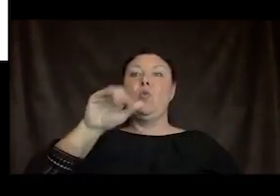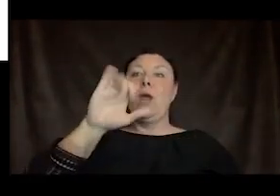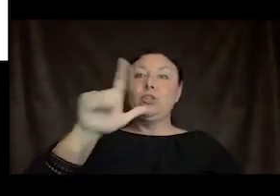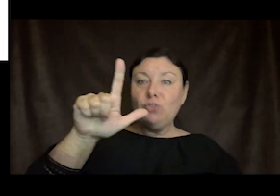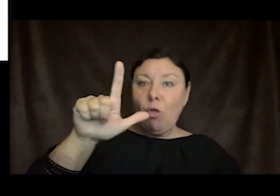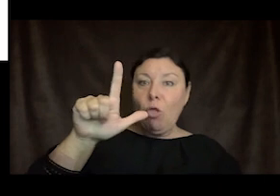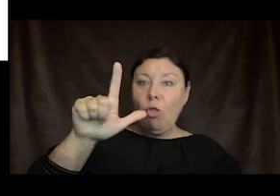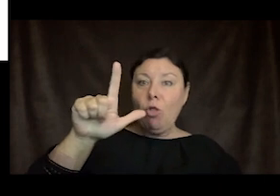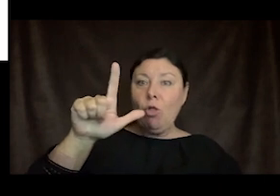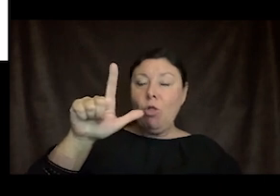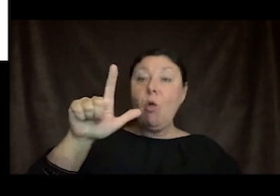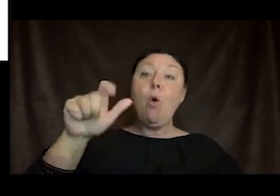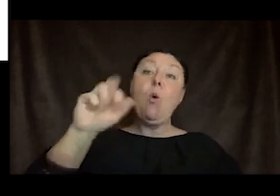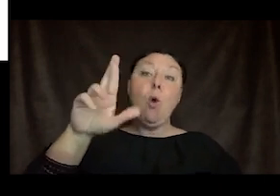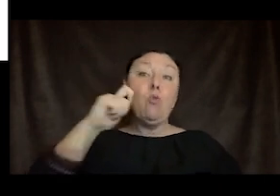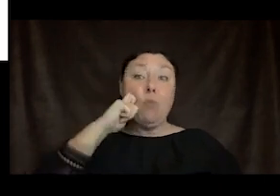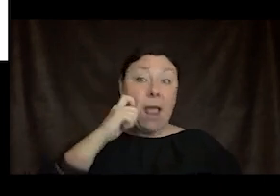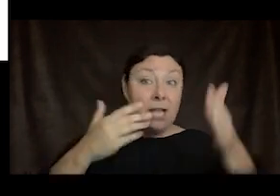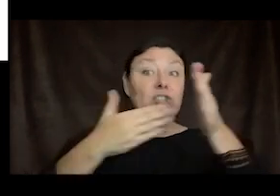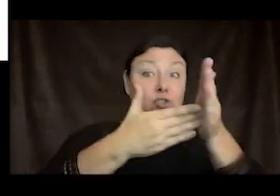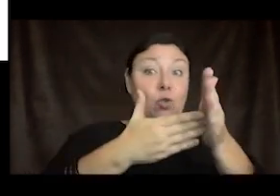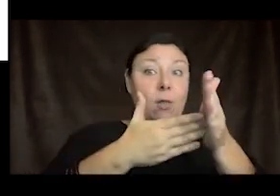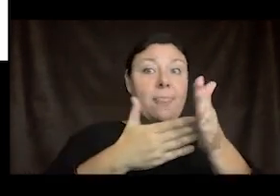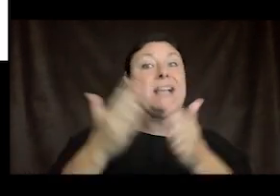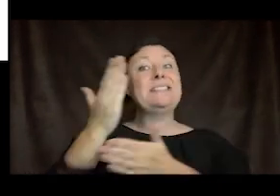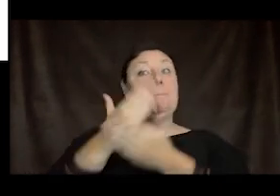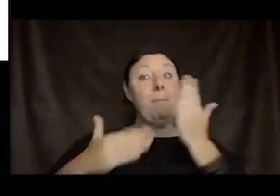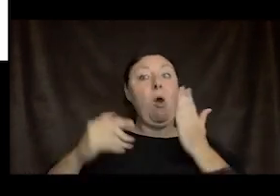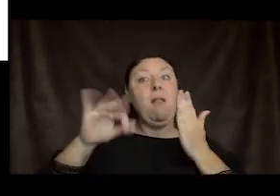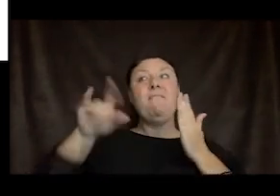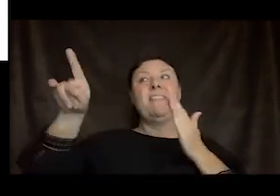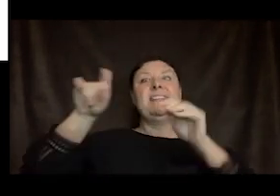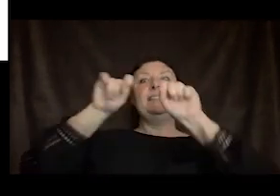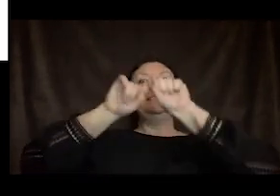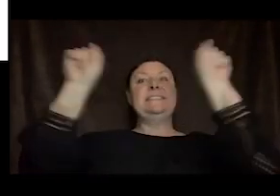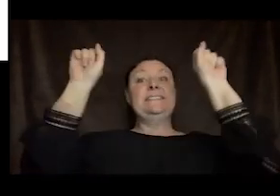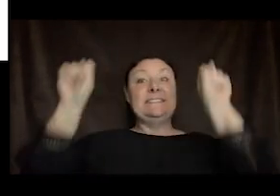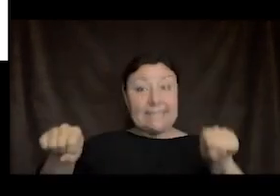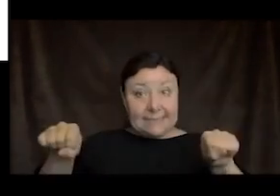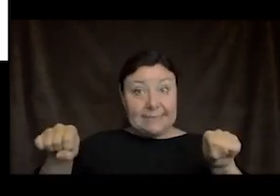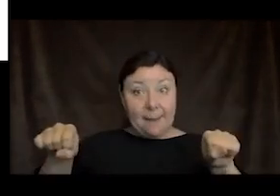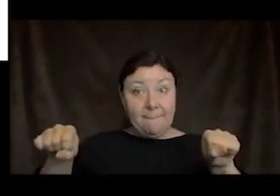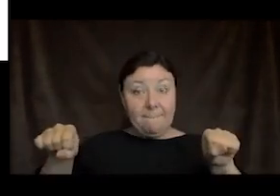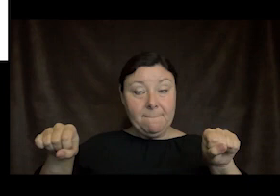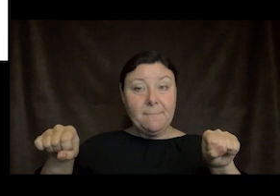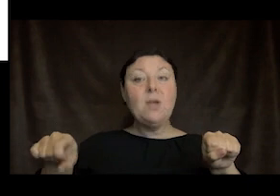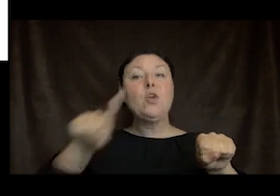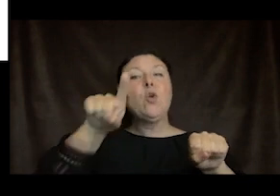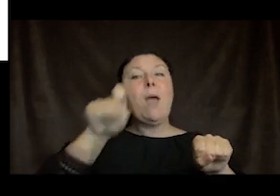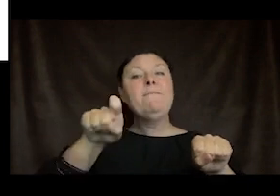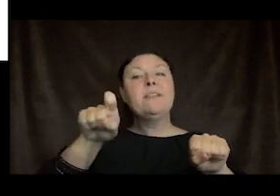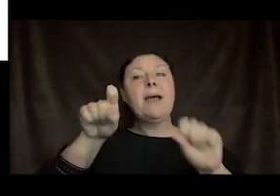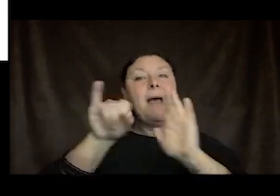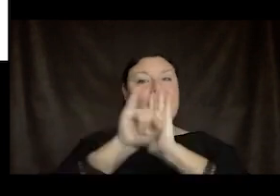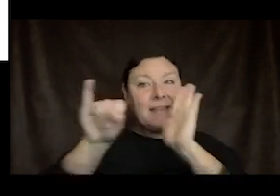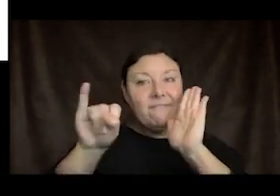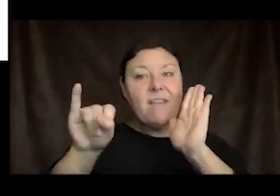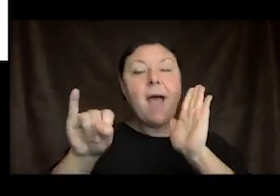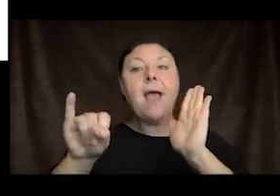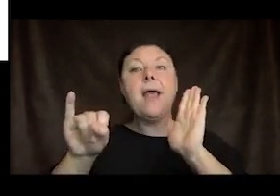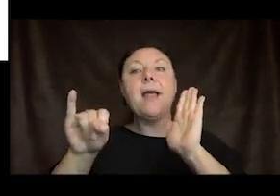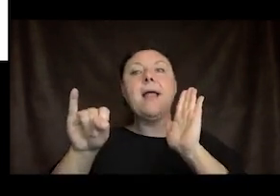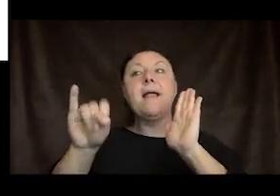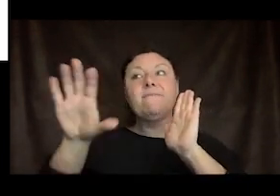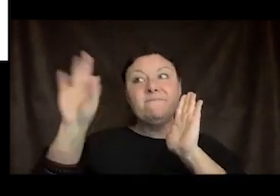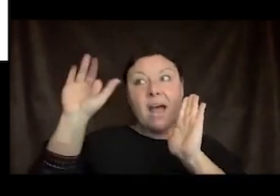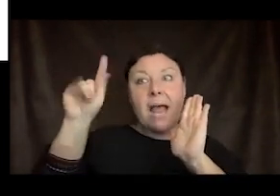something that is racist, that is a part of the system, then you have to be able to identify it, locate it, and